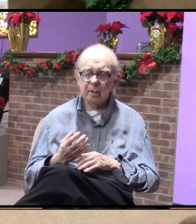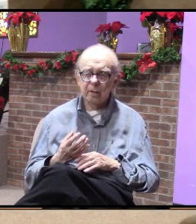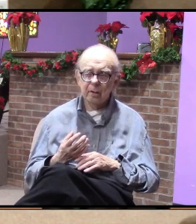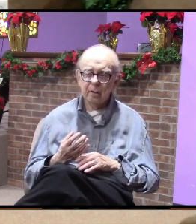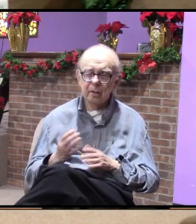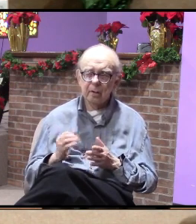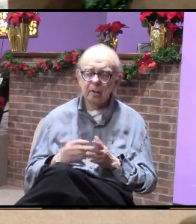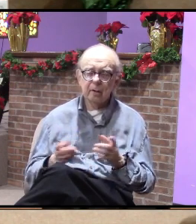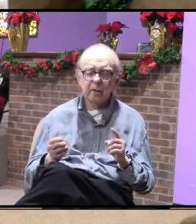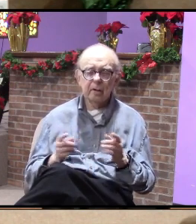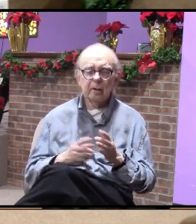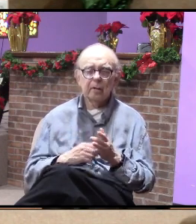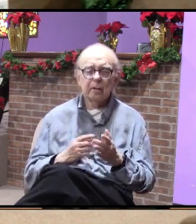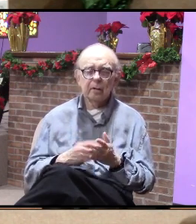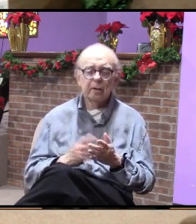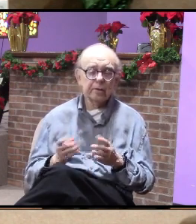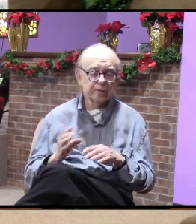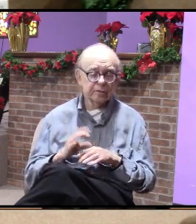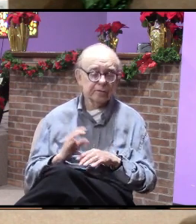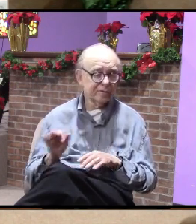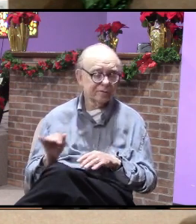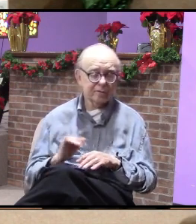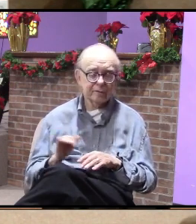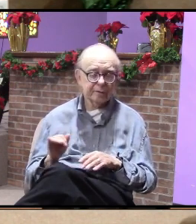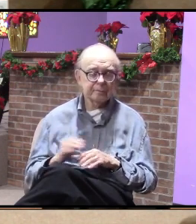And that happens sometimes in churches too.